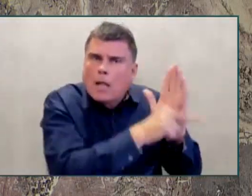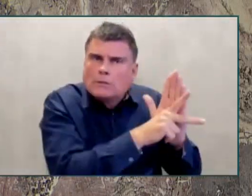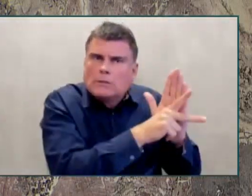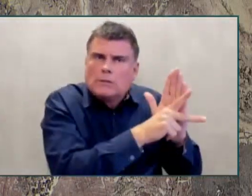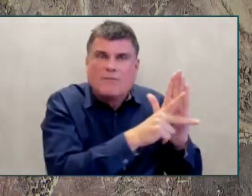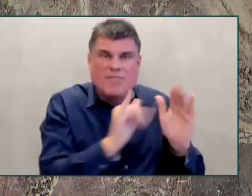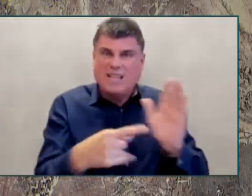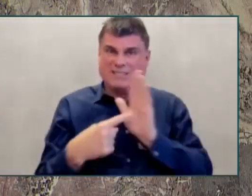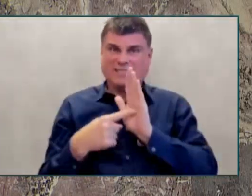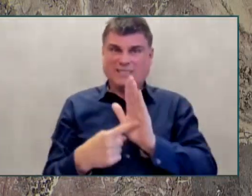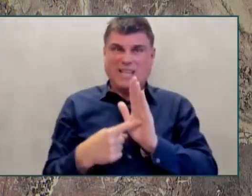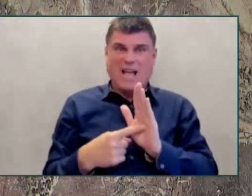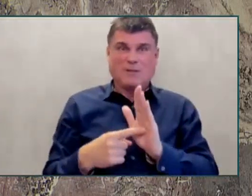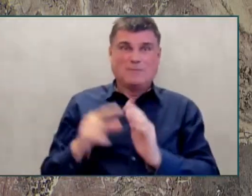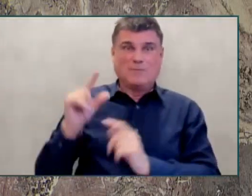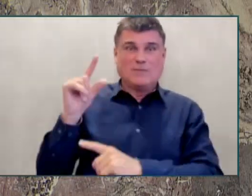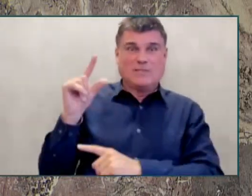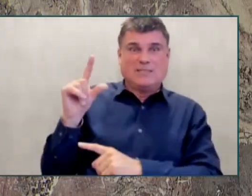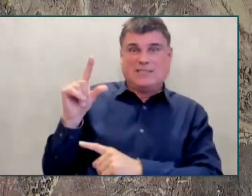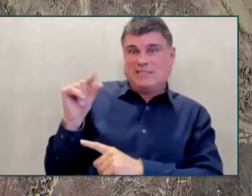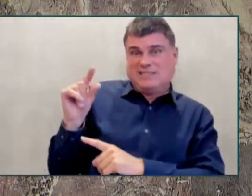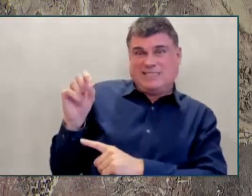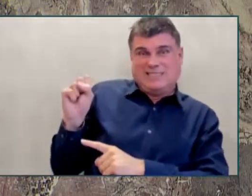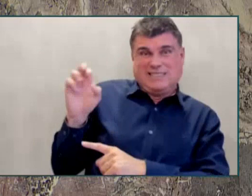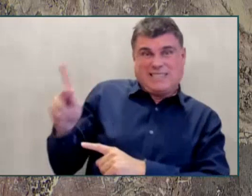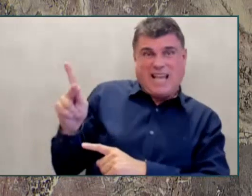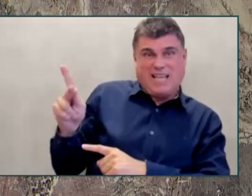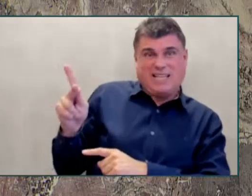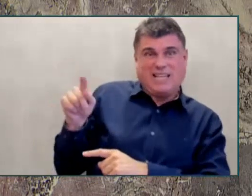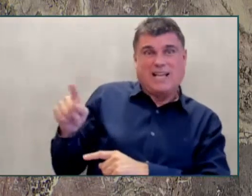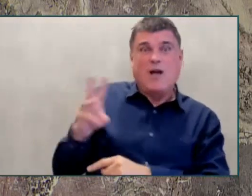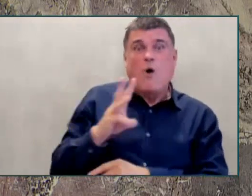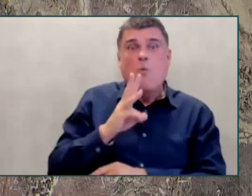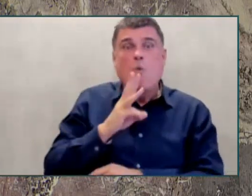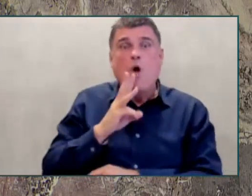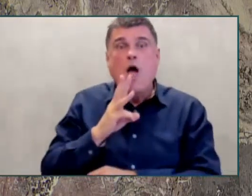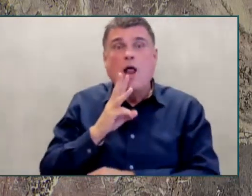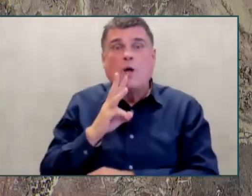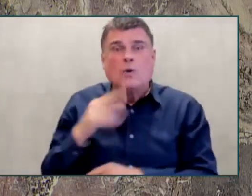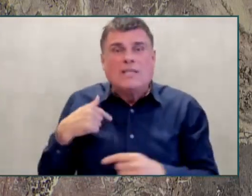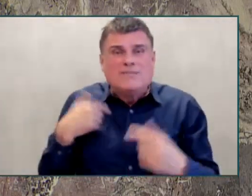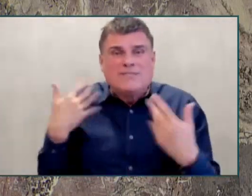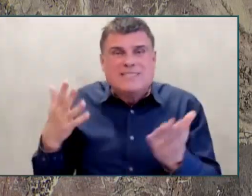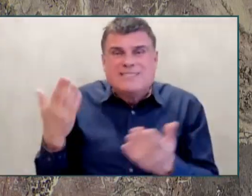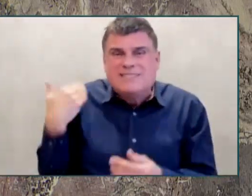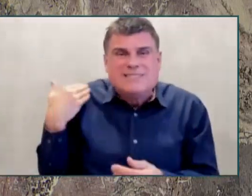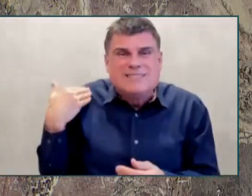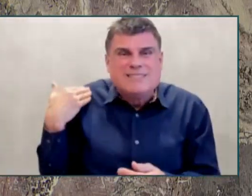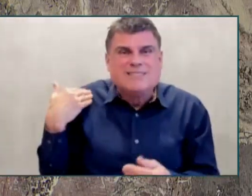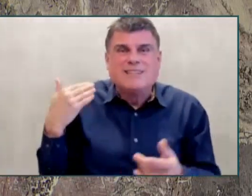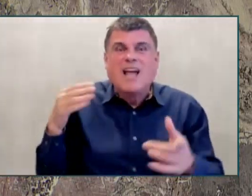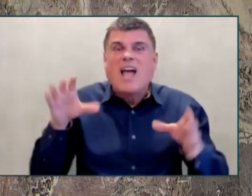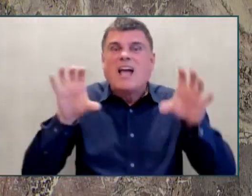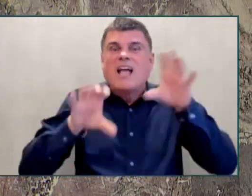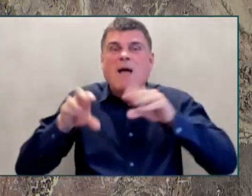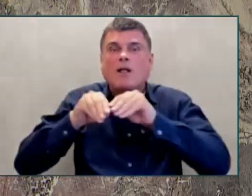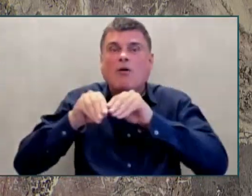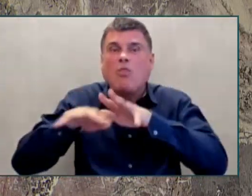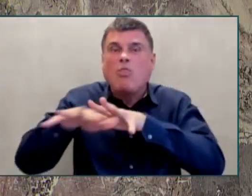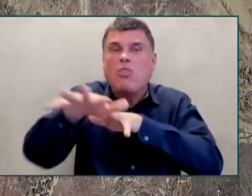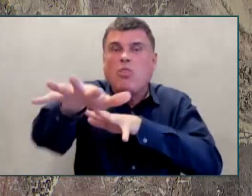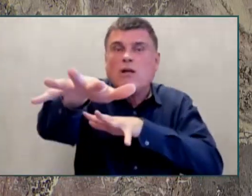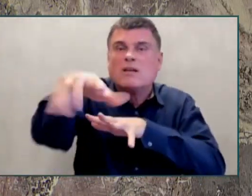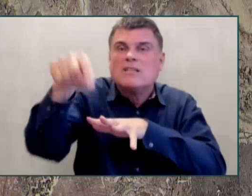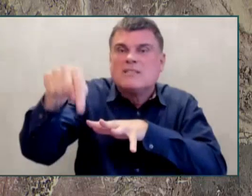as a result of selenium, there has been ongoing discussion with the nations on either side